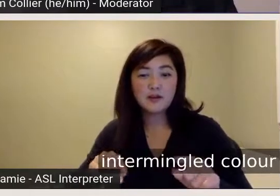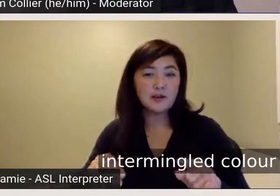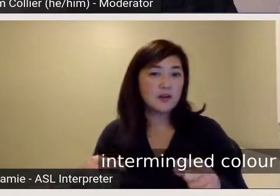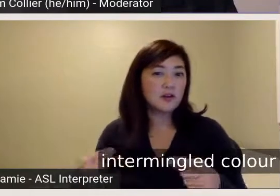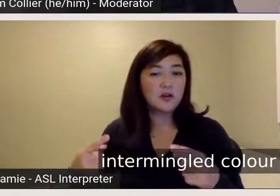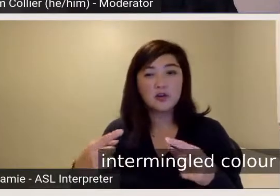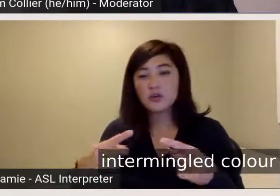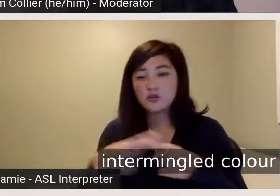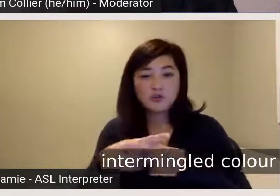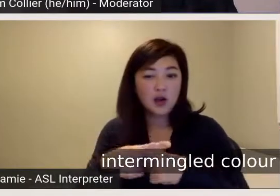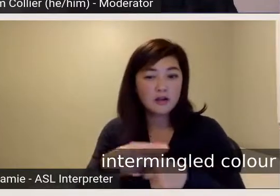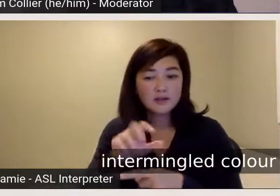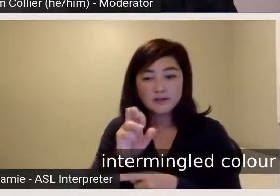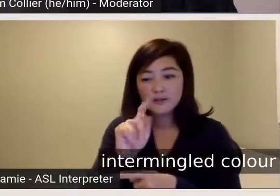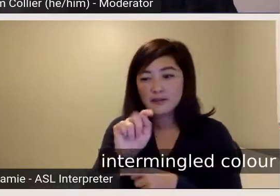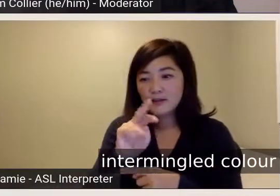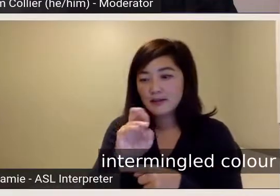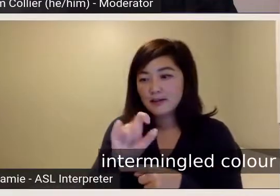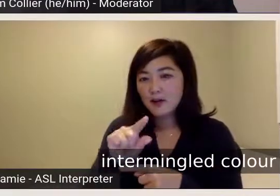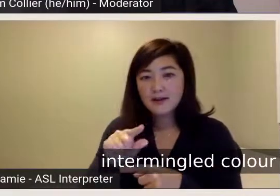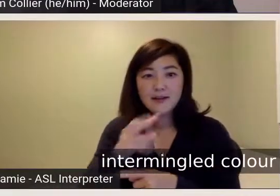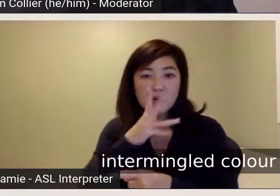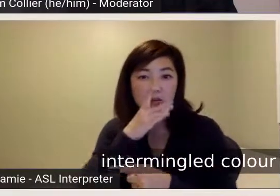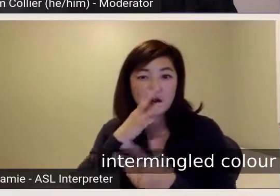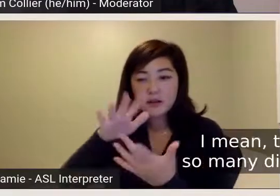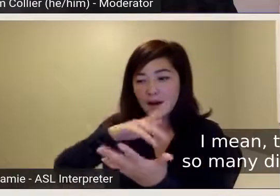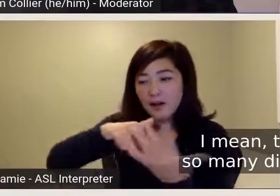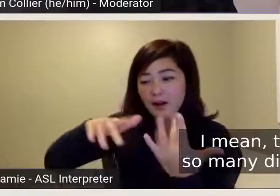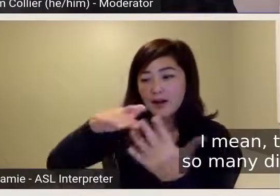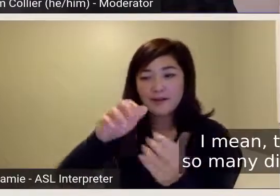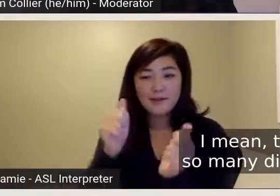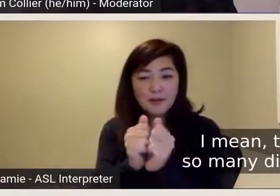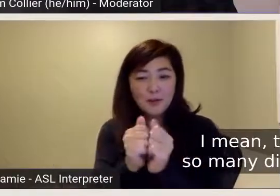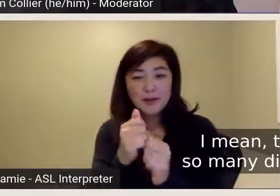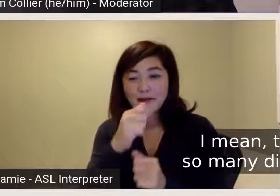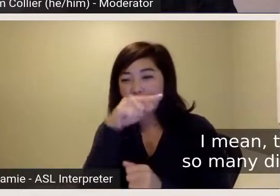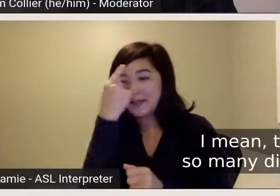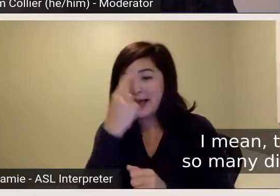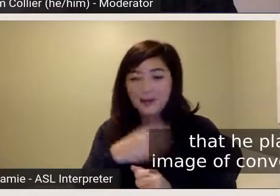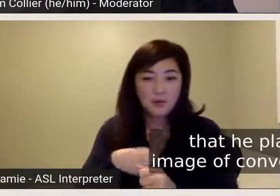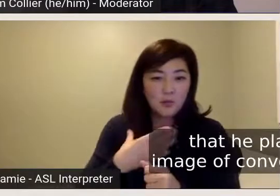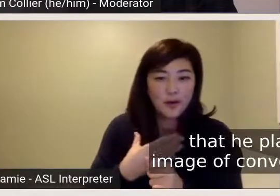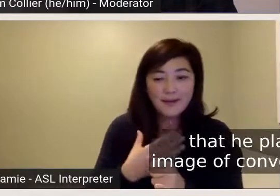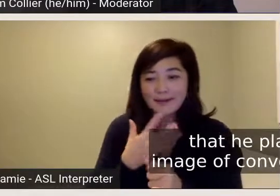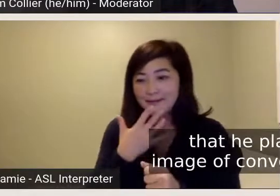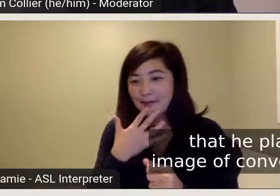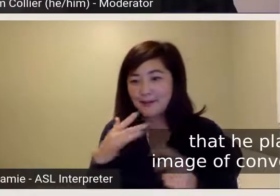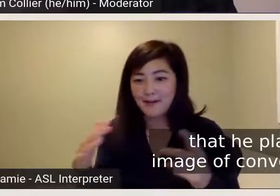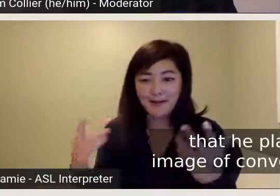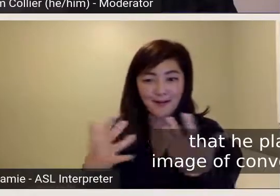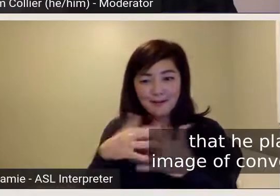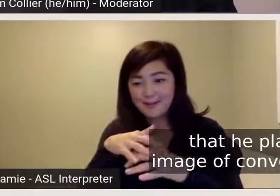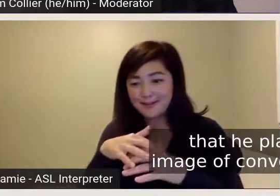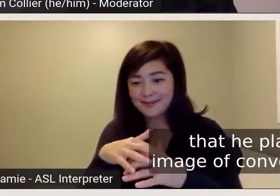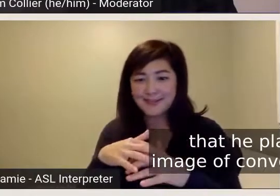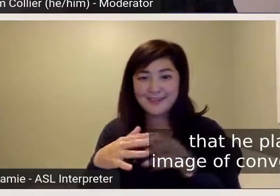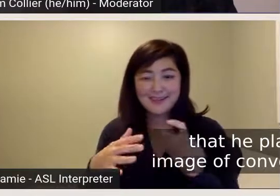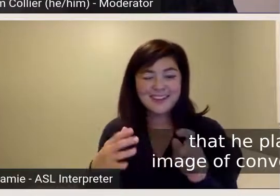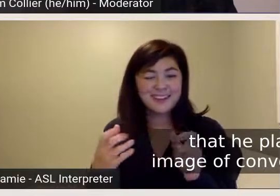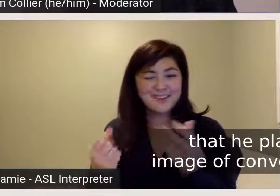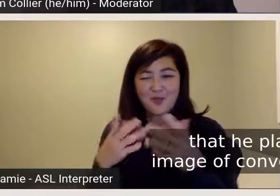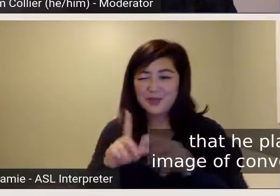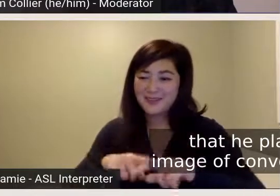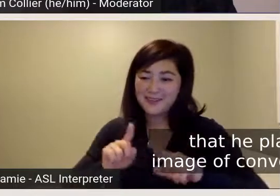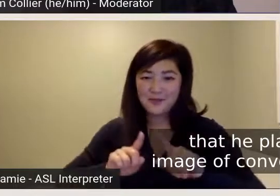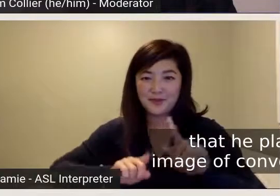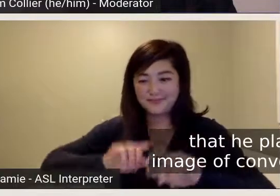cross-cutting, intermingled color with black and white. I mean, there's just so many different ways that he plays with the image